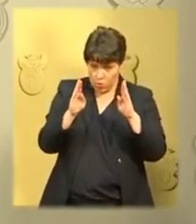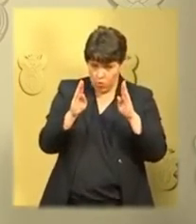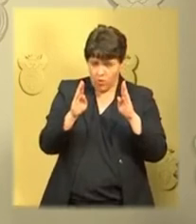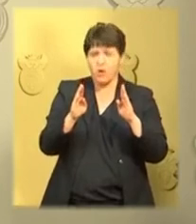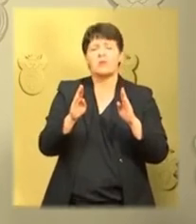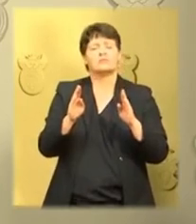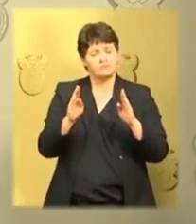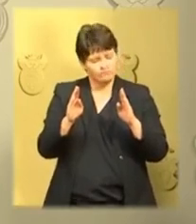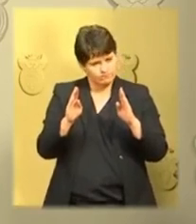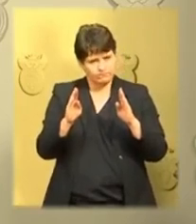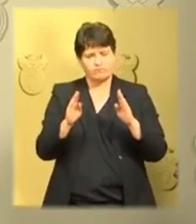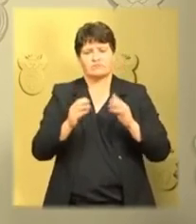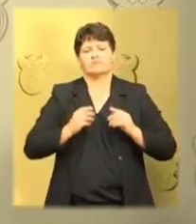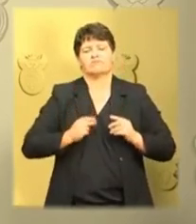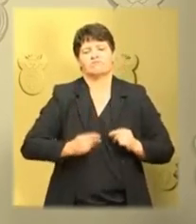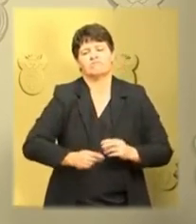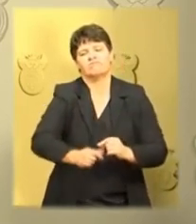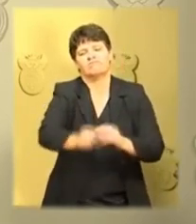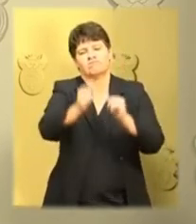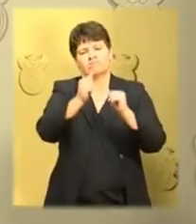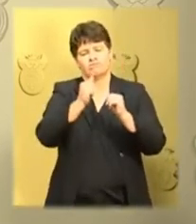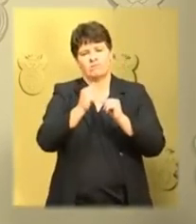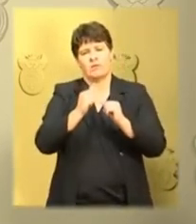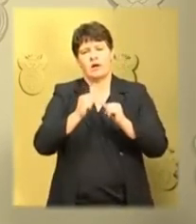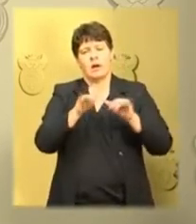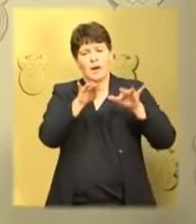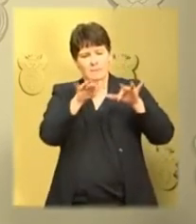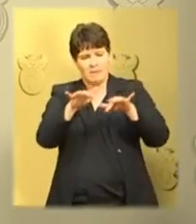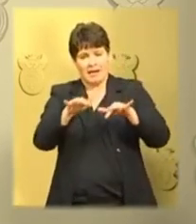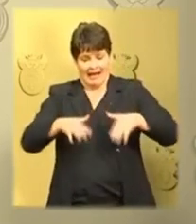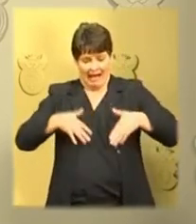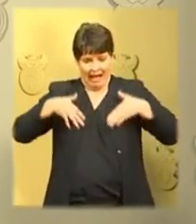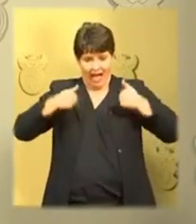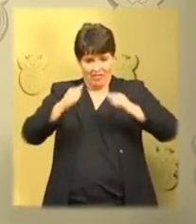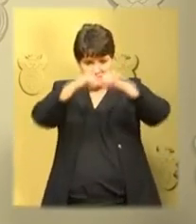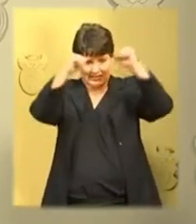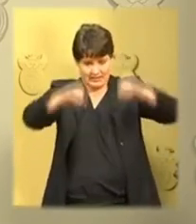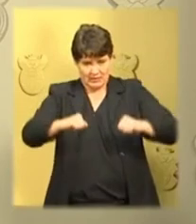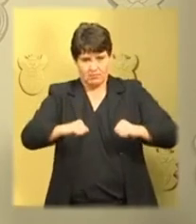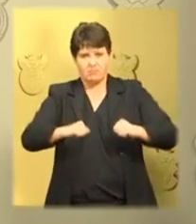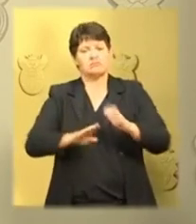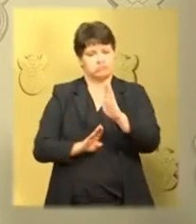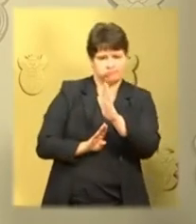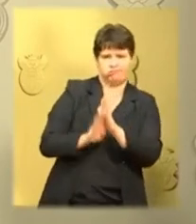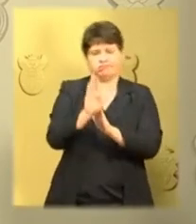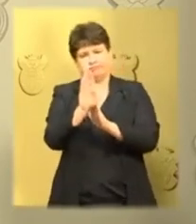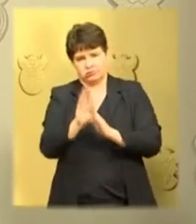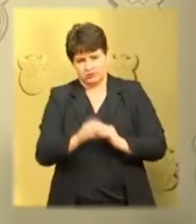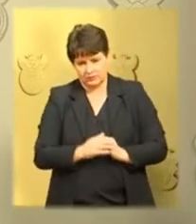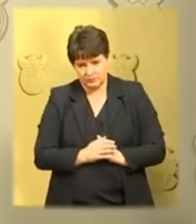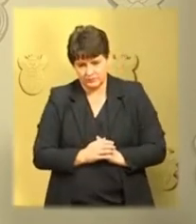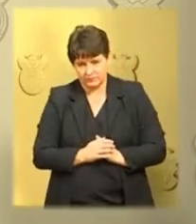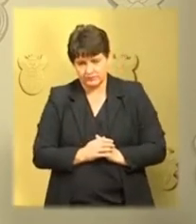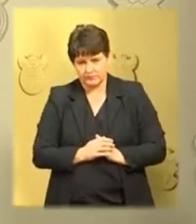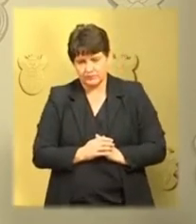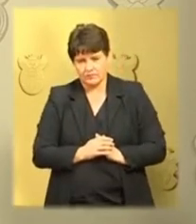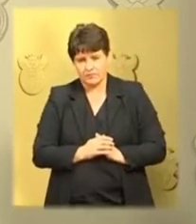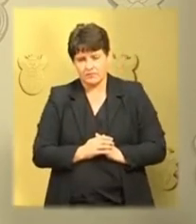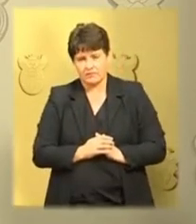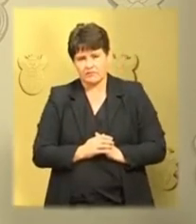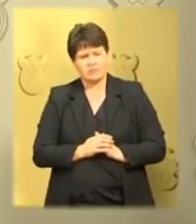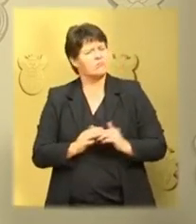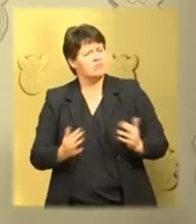rapidly increasing our public health response. We have already seen a huge